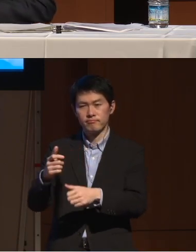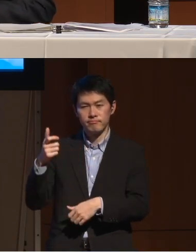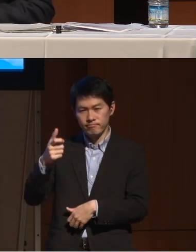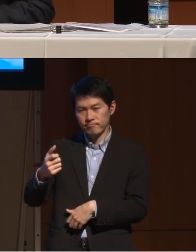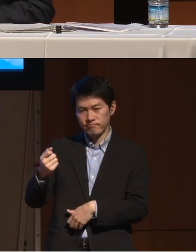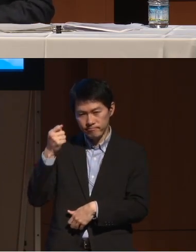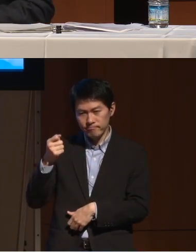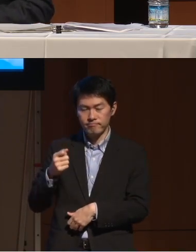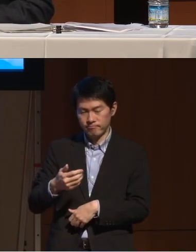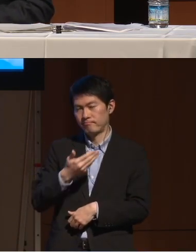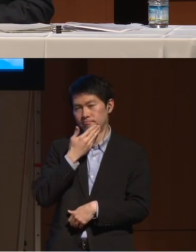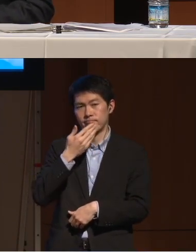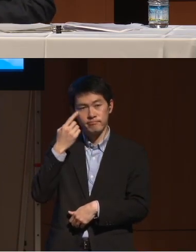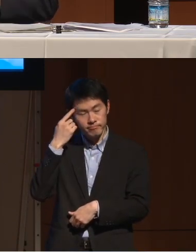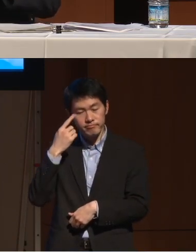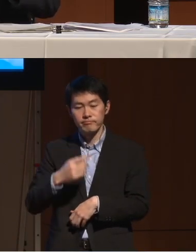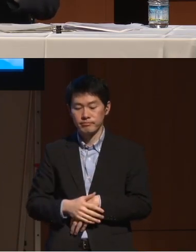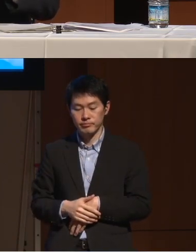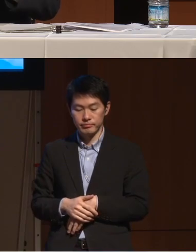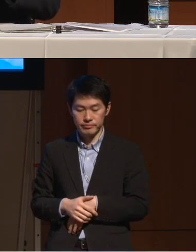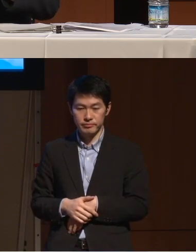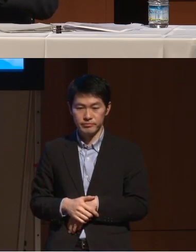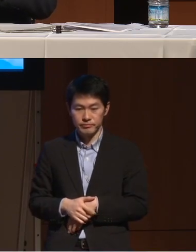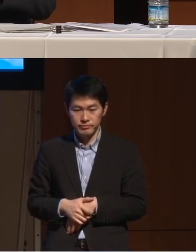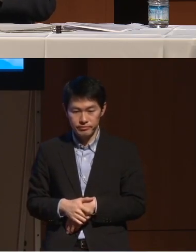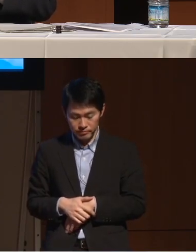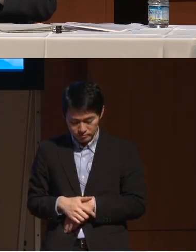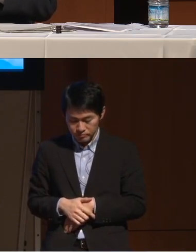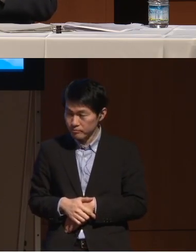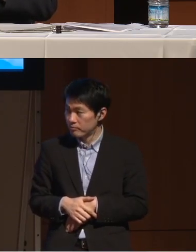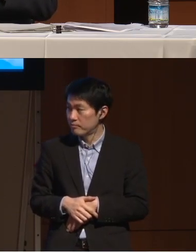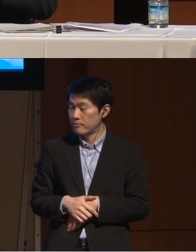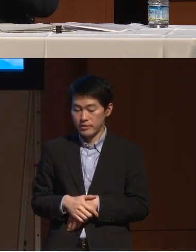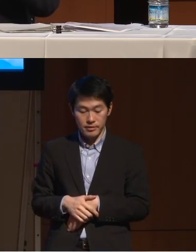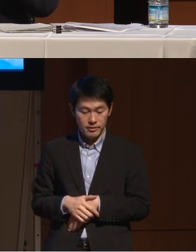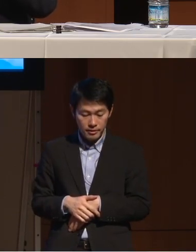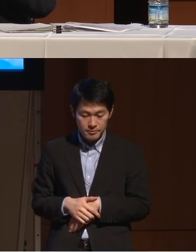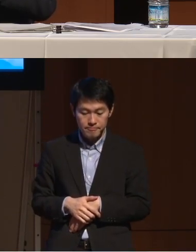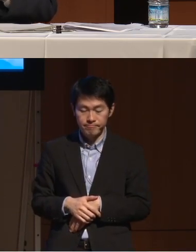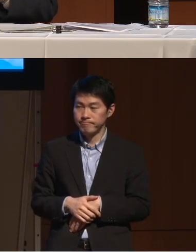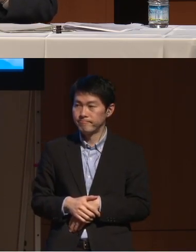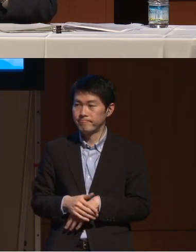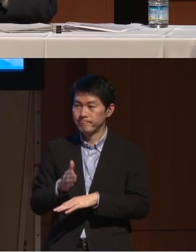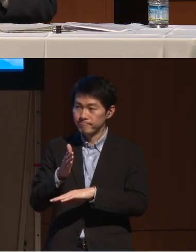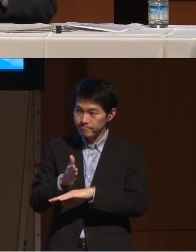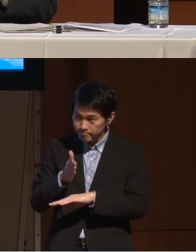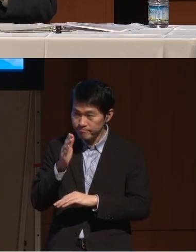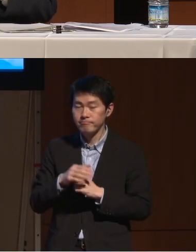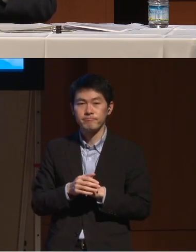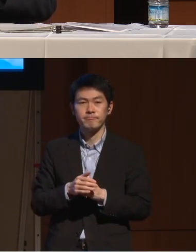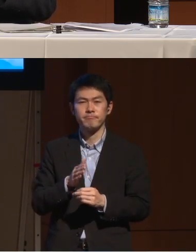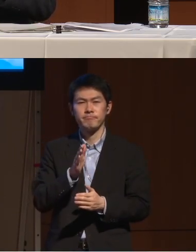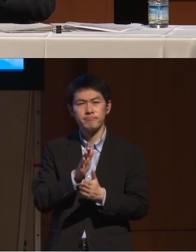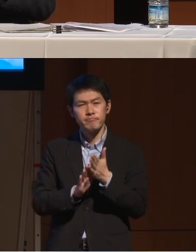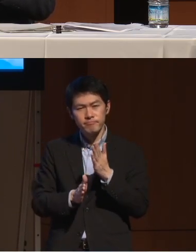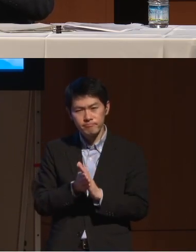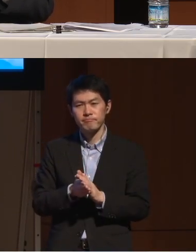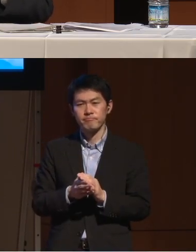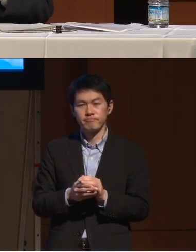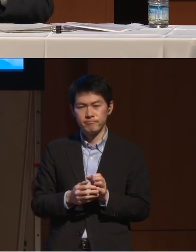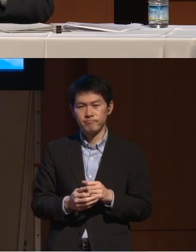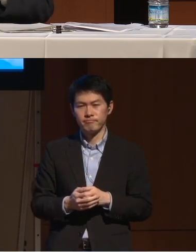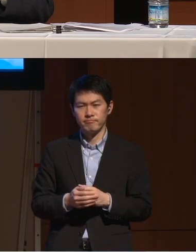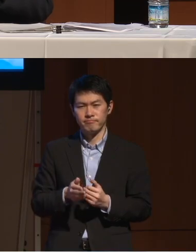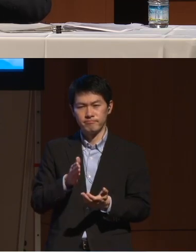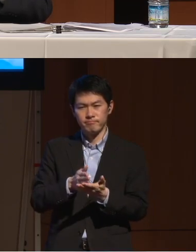Thank you very much. I would like to emphasize again, international collaboration is our